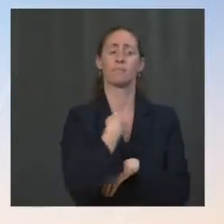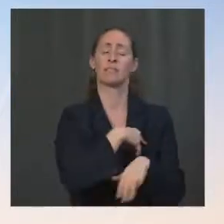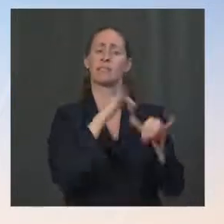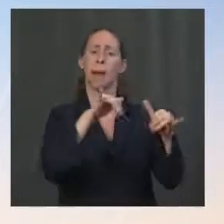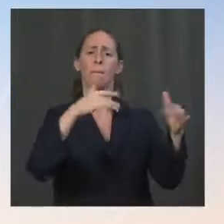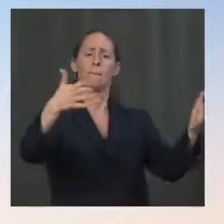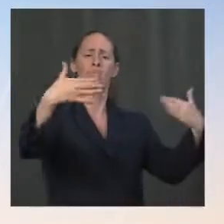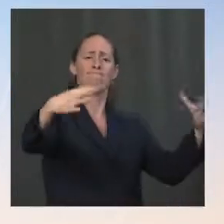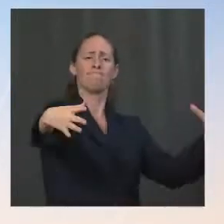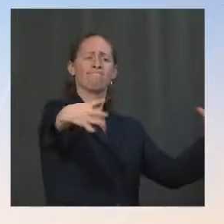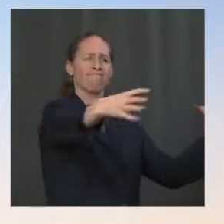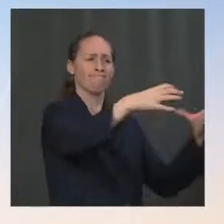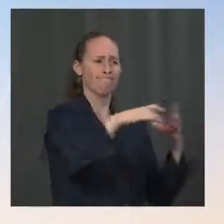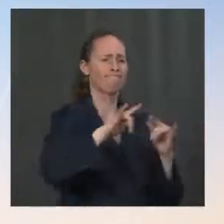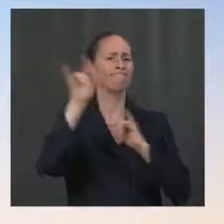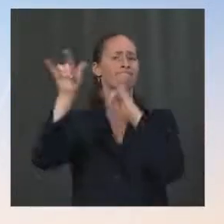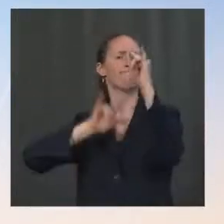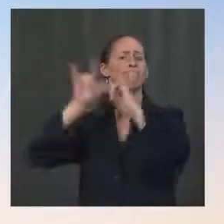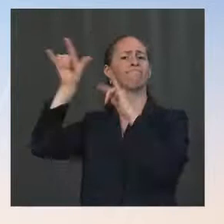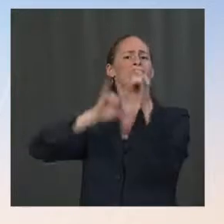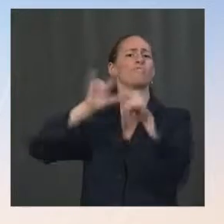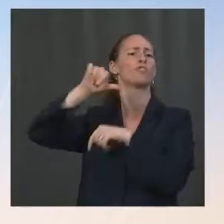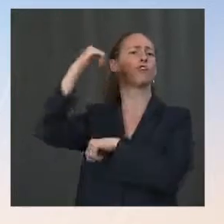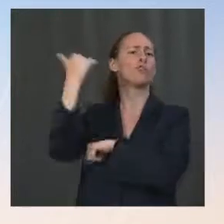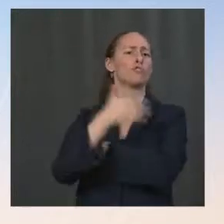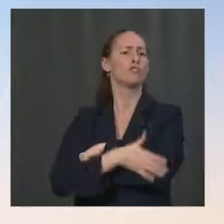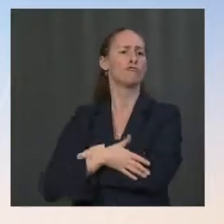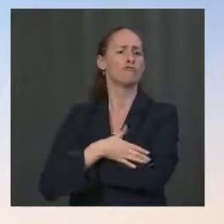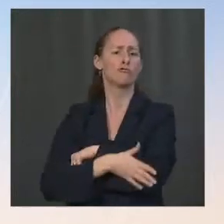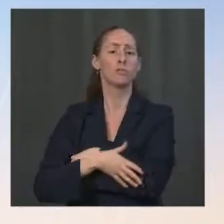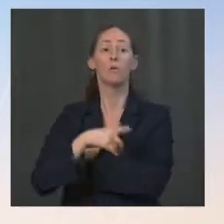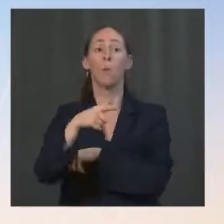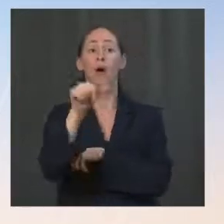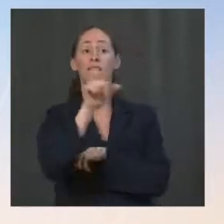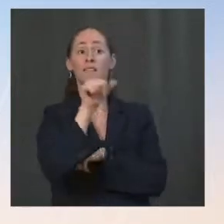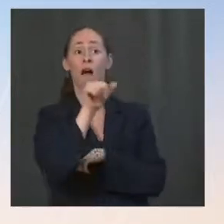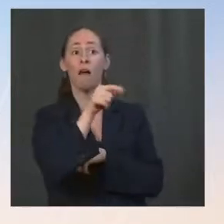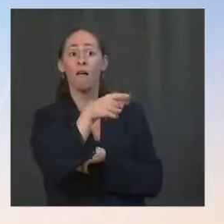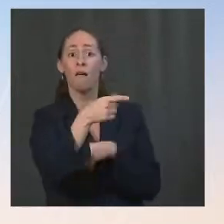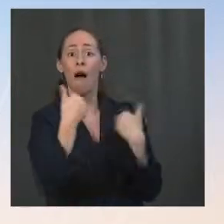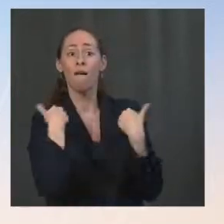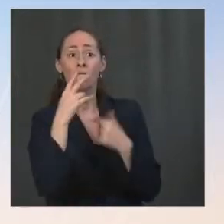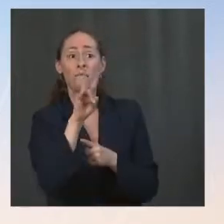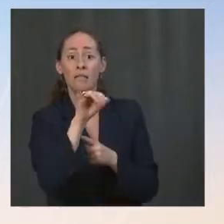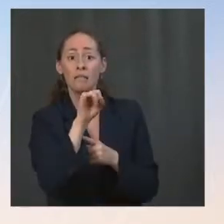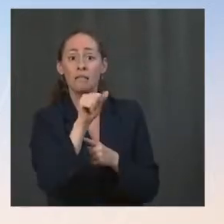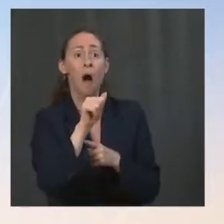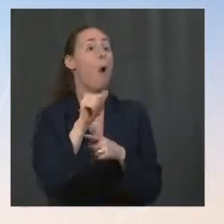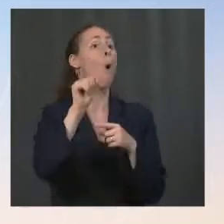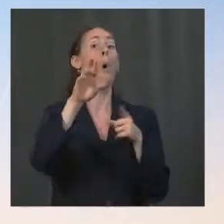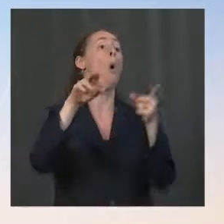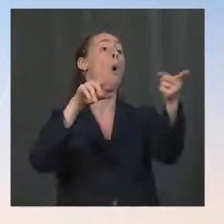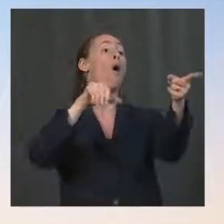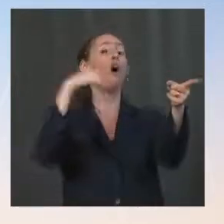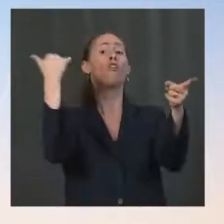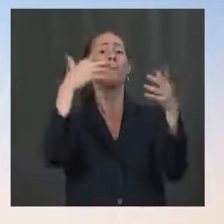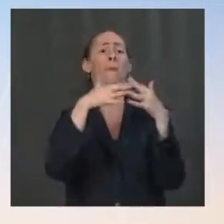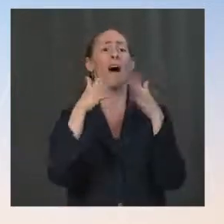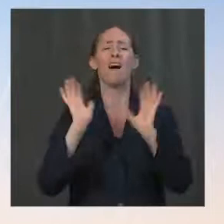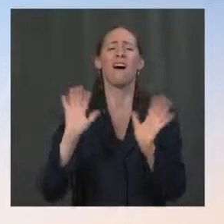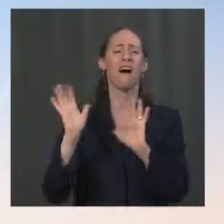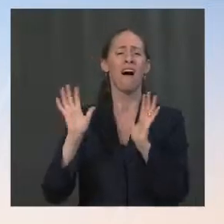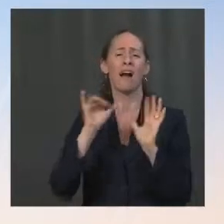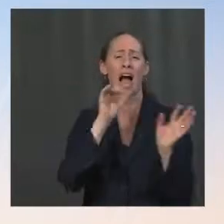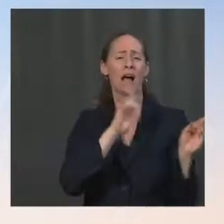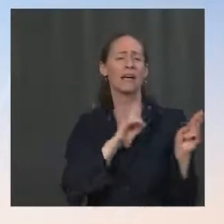with visas, and any American citizens who have not yet departed because they're not prepared to depart after that period of time. And that will require coordination